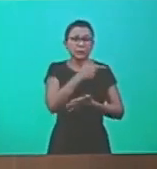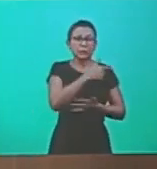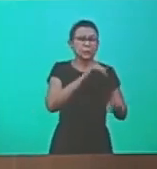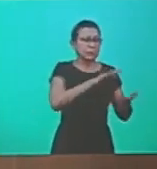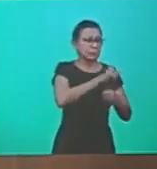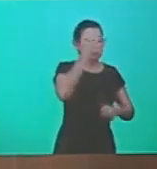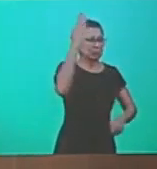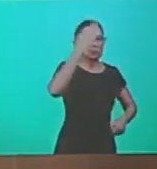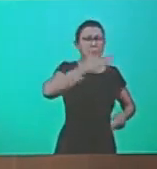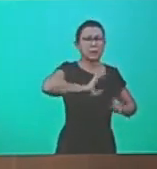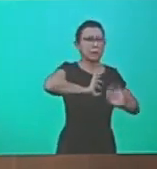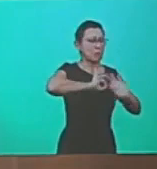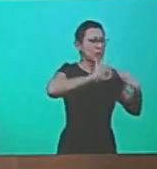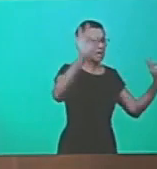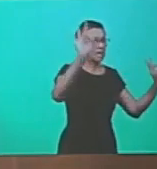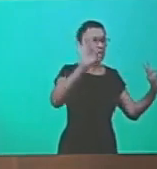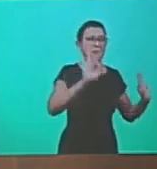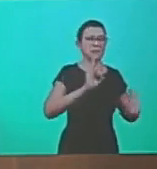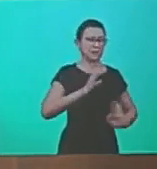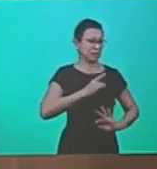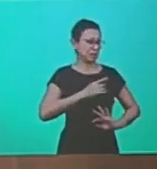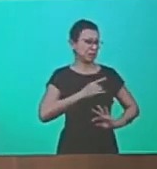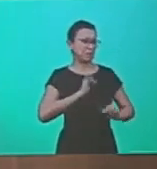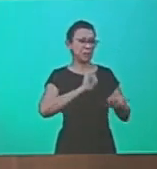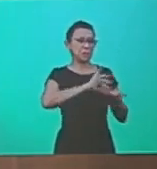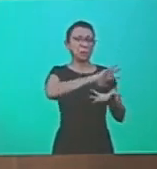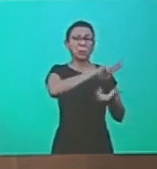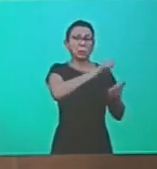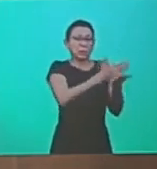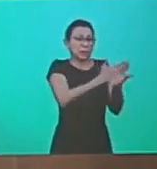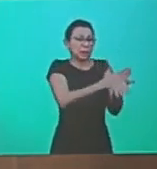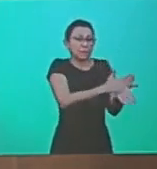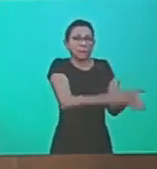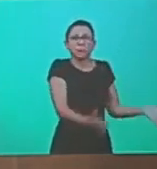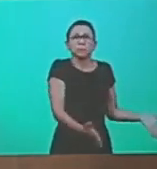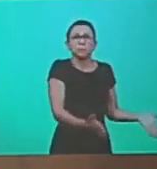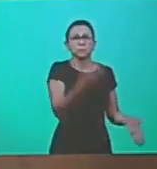trumpets. They don't know what's going on. They don't know what's happening.